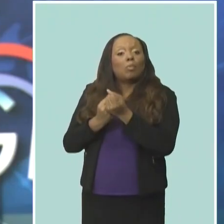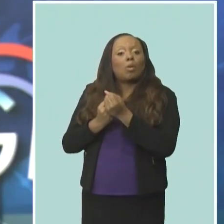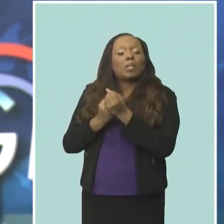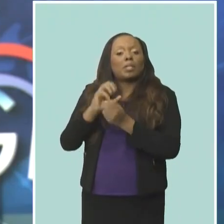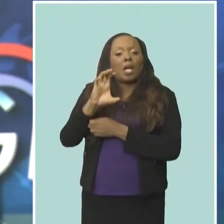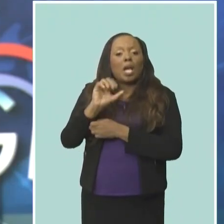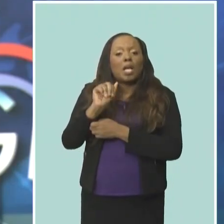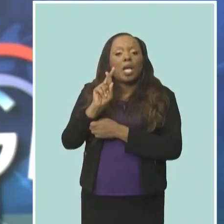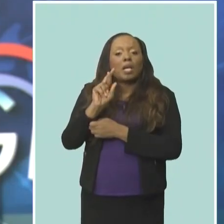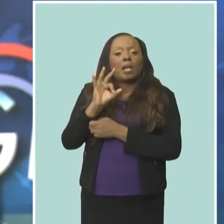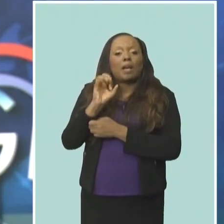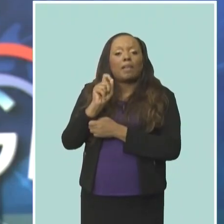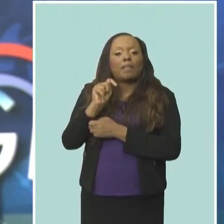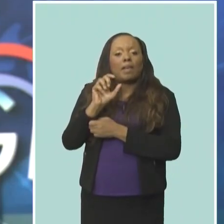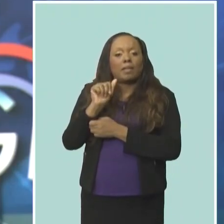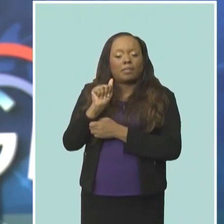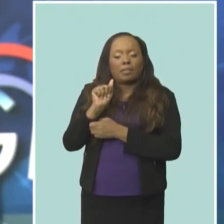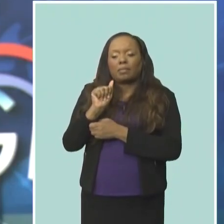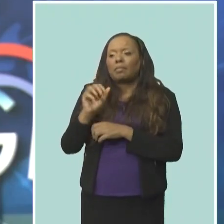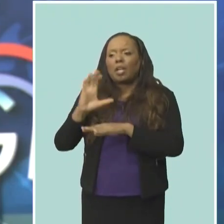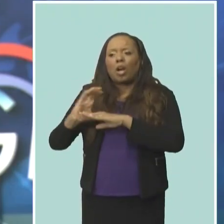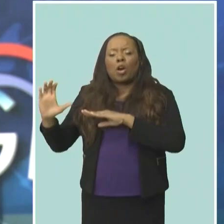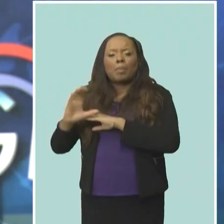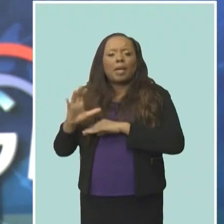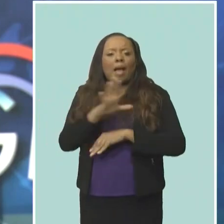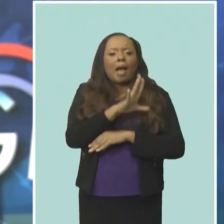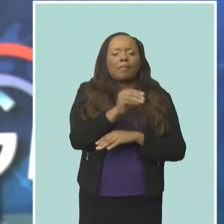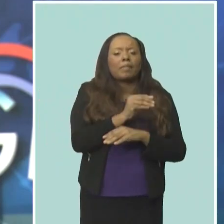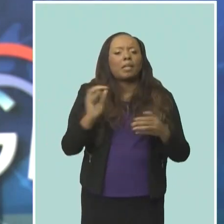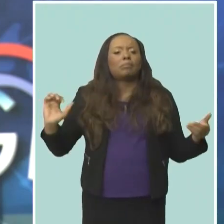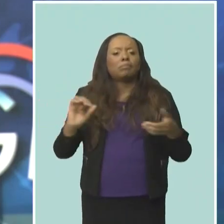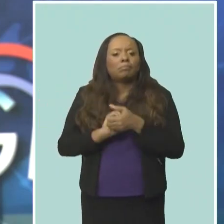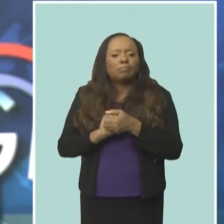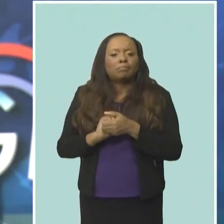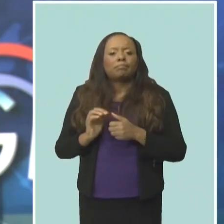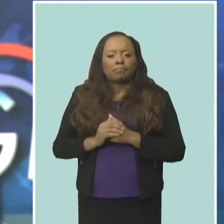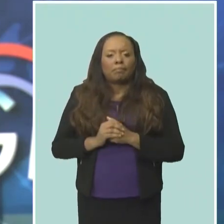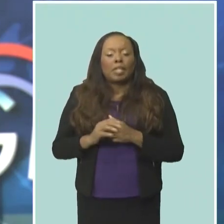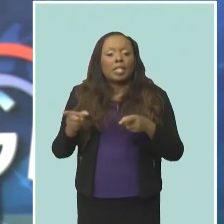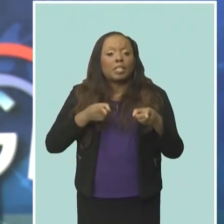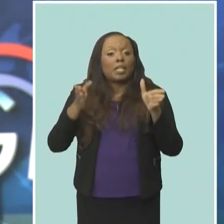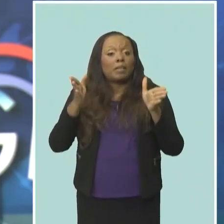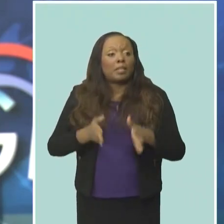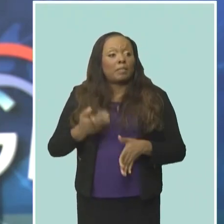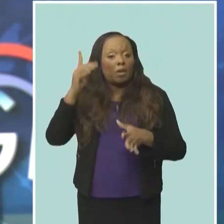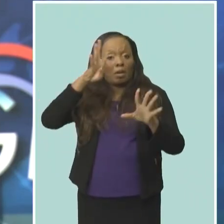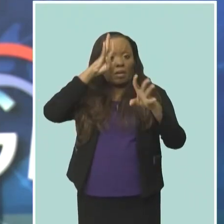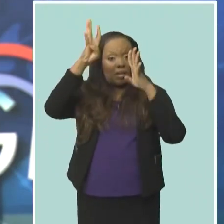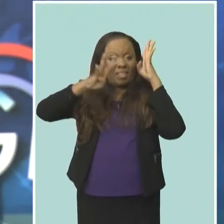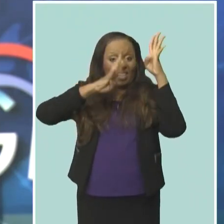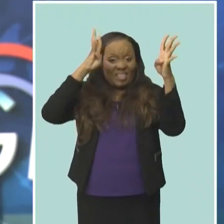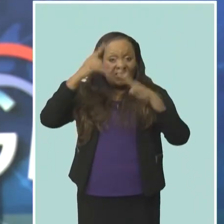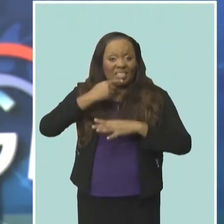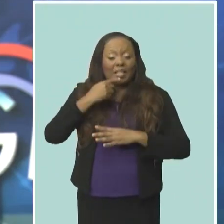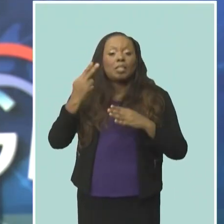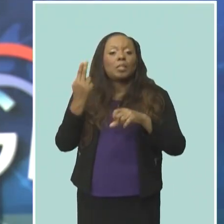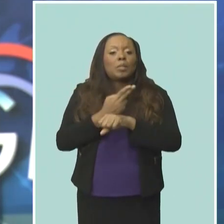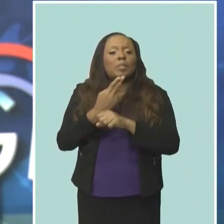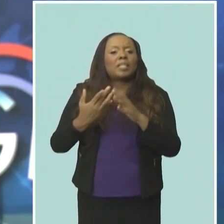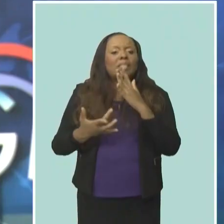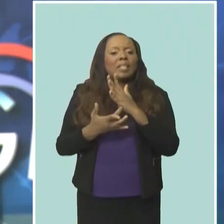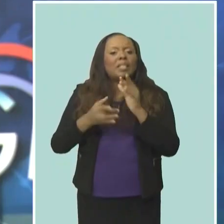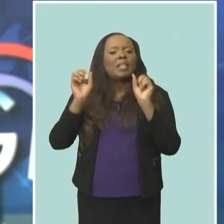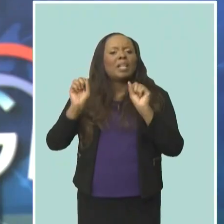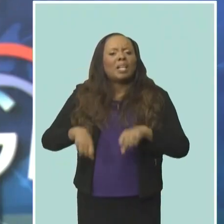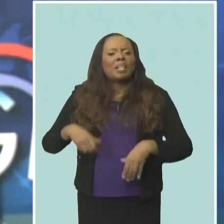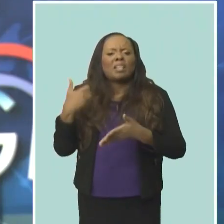and Africa. According to Temwa Gondwe, Director of Creatives and Diaspora at the Afrexim Bank, the use of technology could help